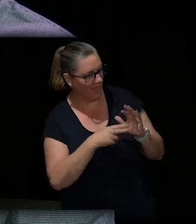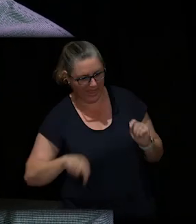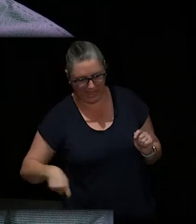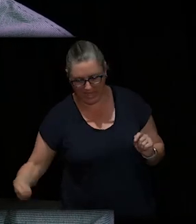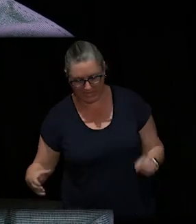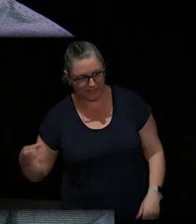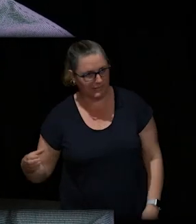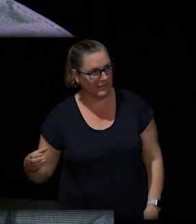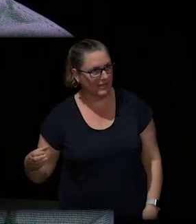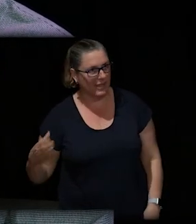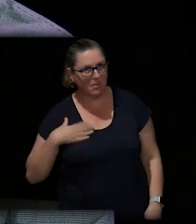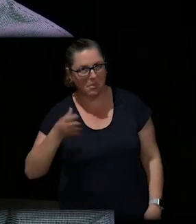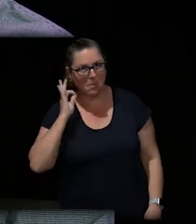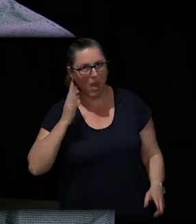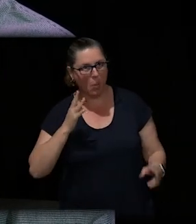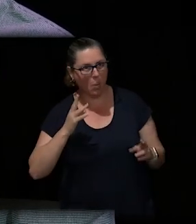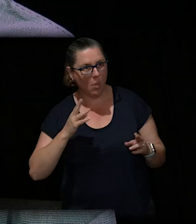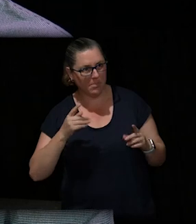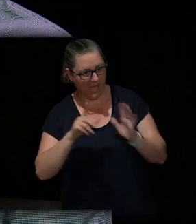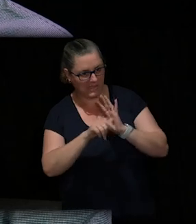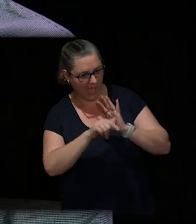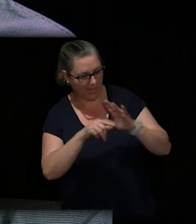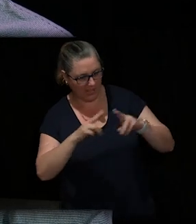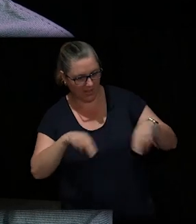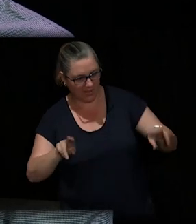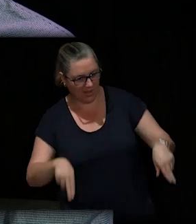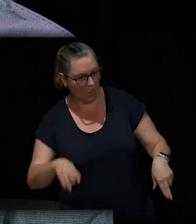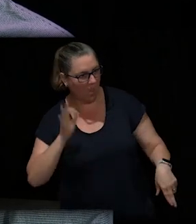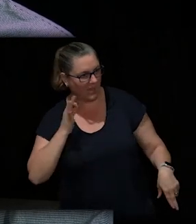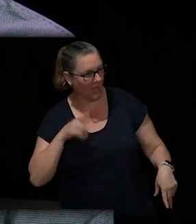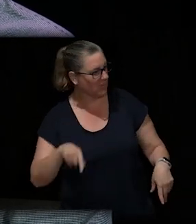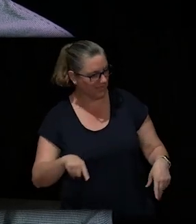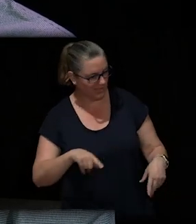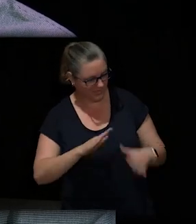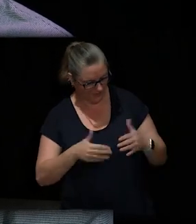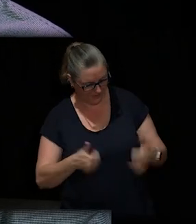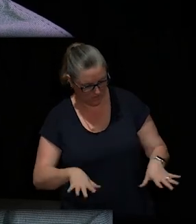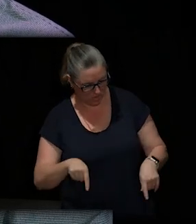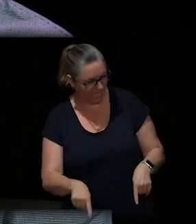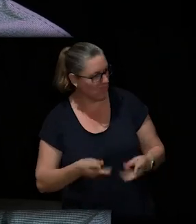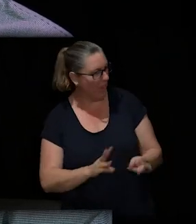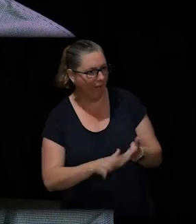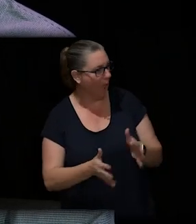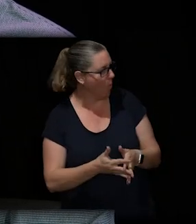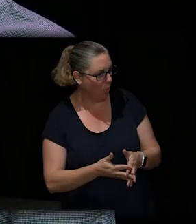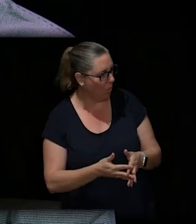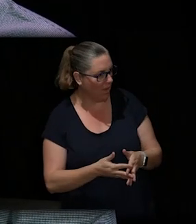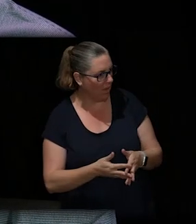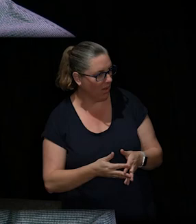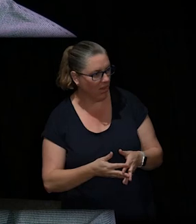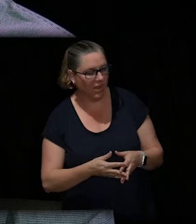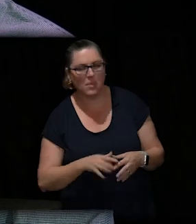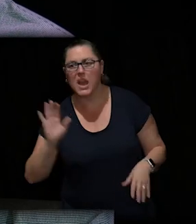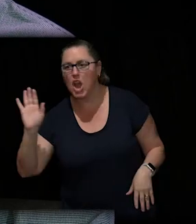White House ending this way? This wasn't how it was supposed to end. And then I went home, and I walked back in the next morning, and it was raining. And it was a